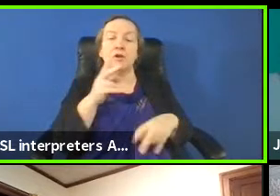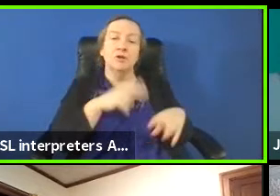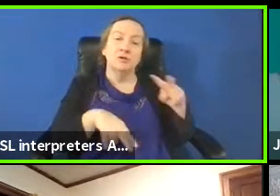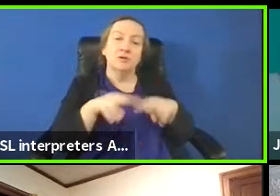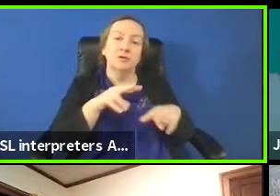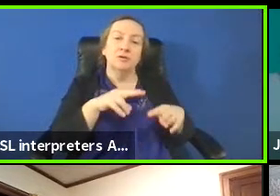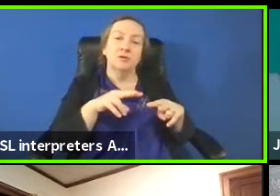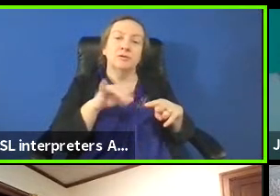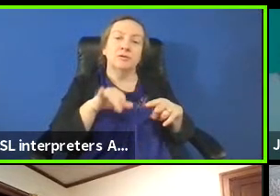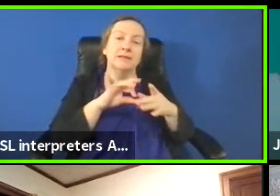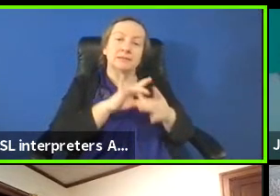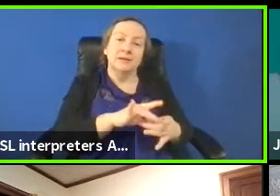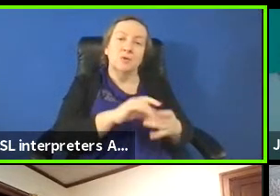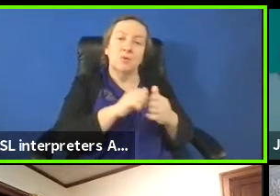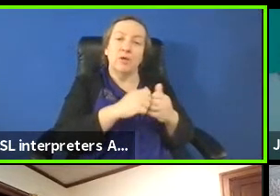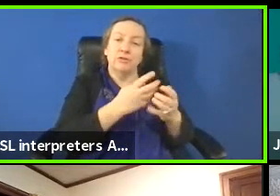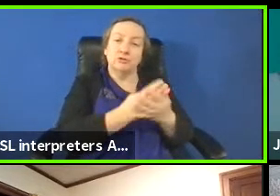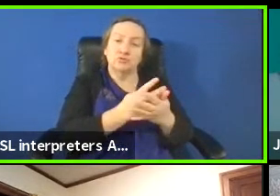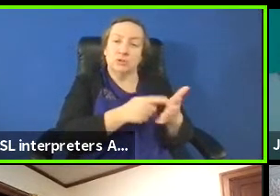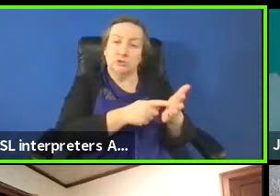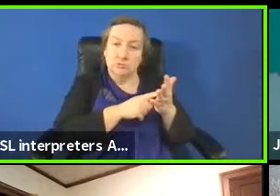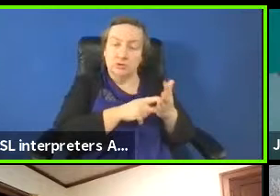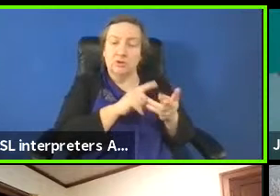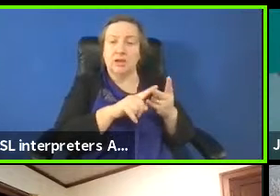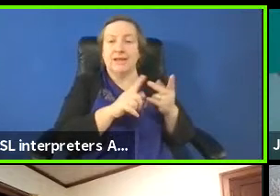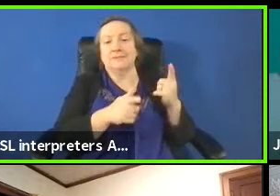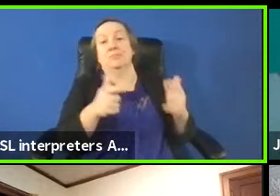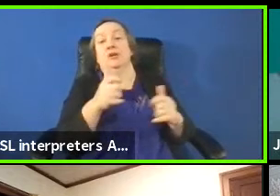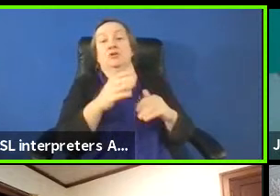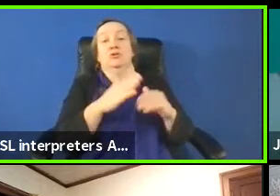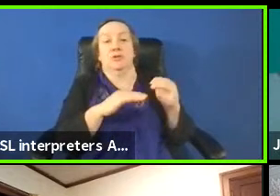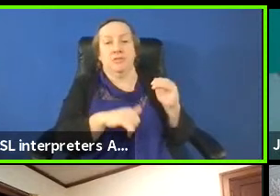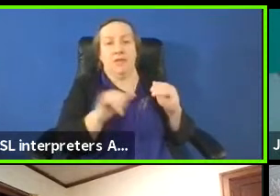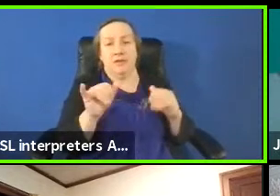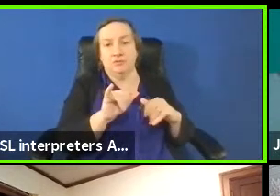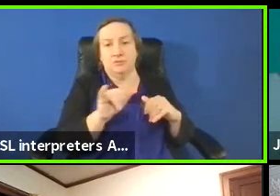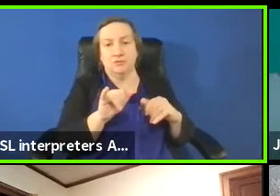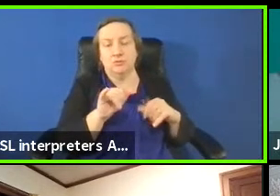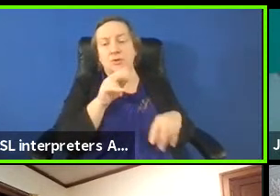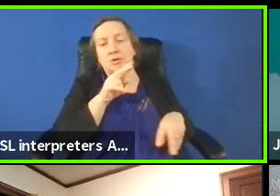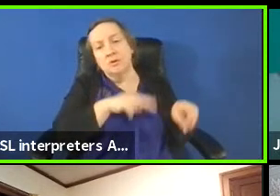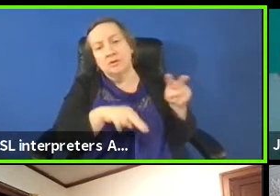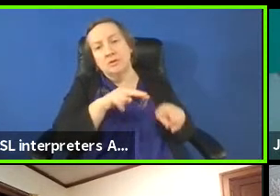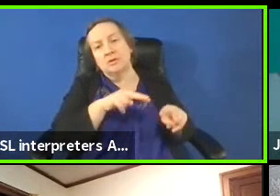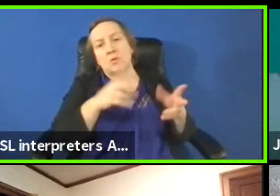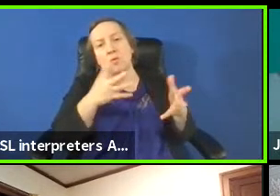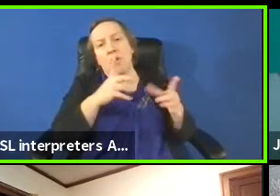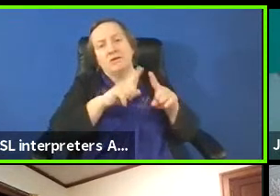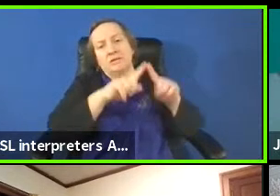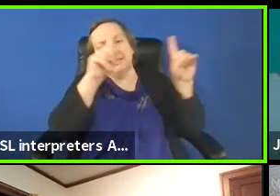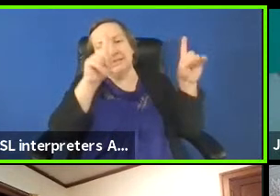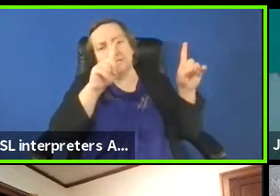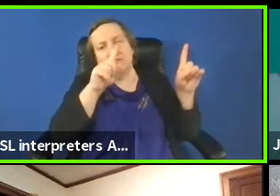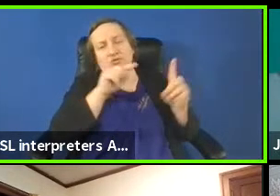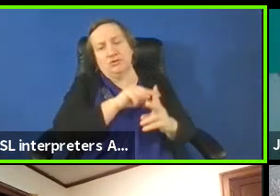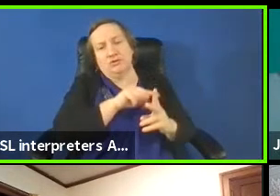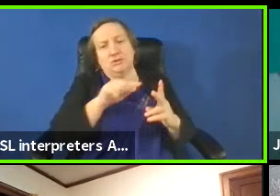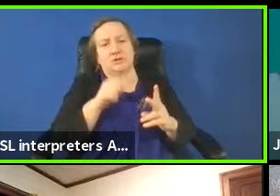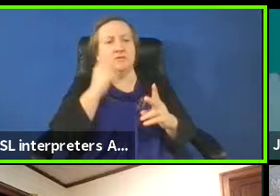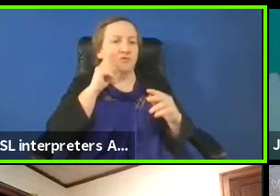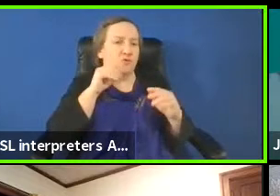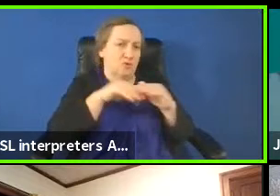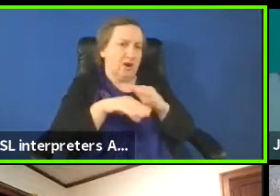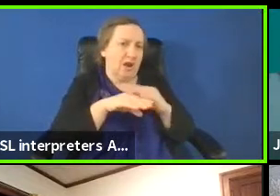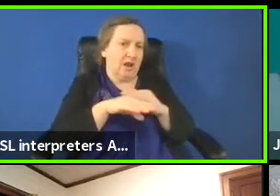it's tied to the screening criteria, but it is also bigger than that, looking at, for example, what the differences are in access